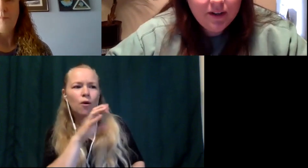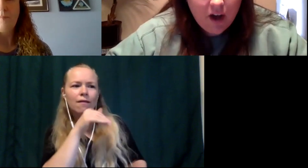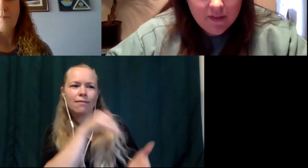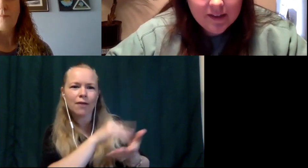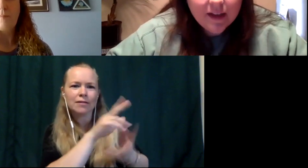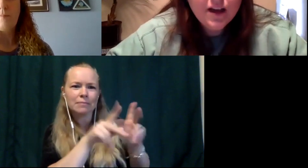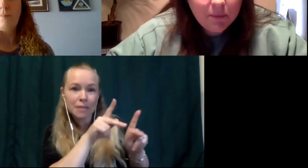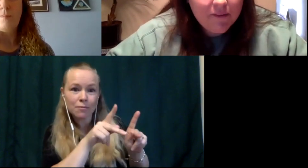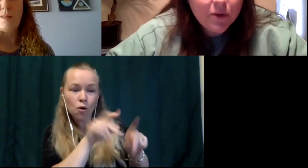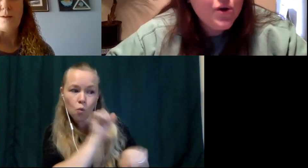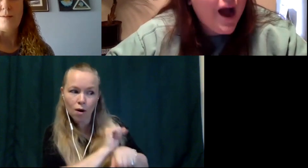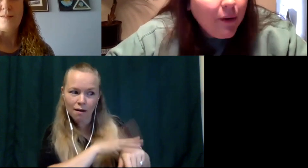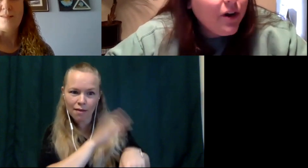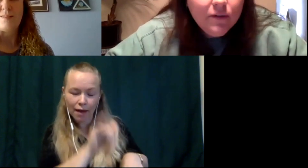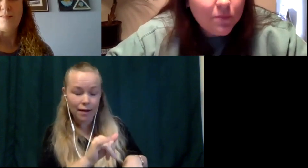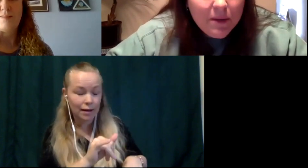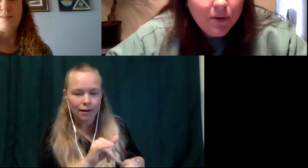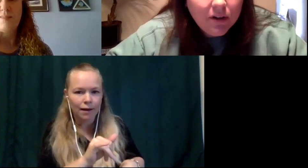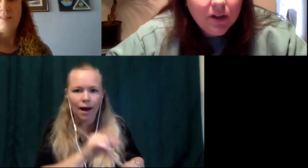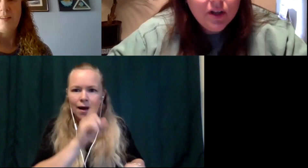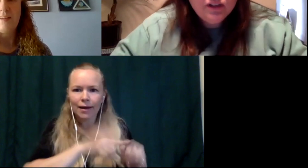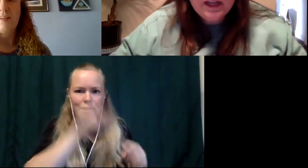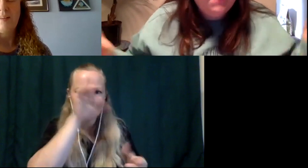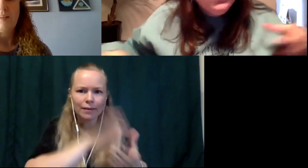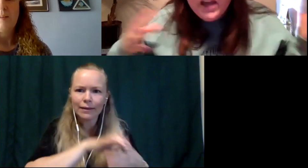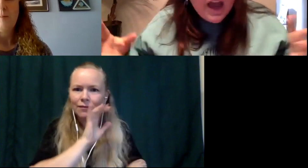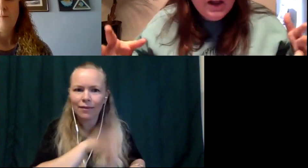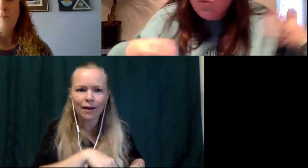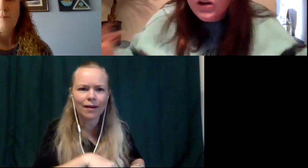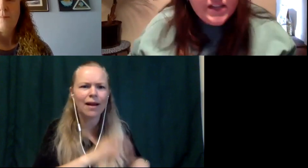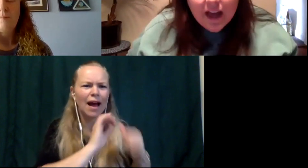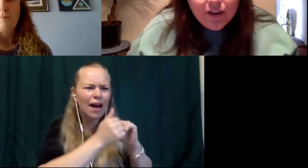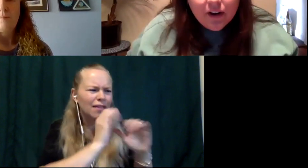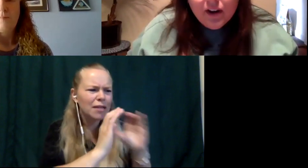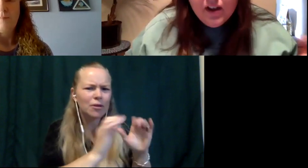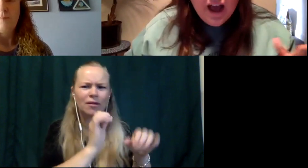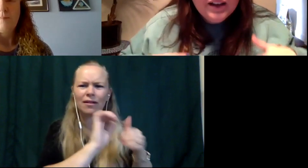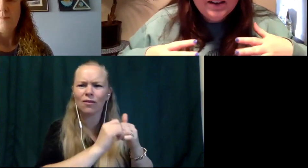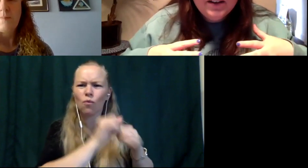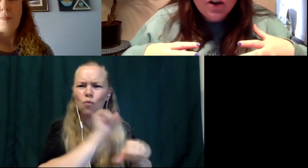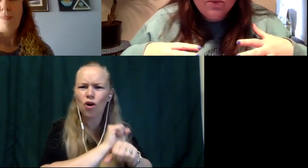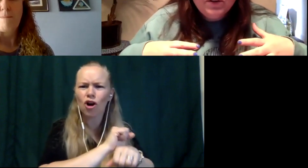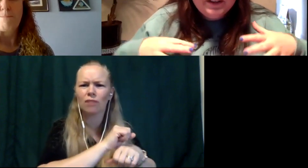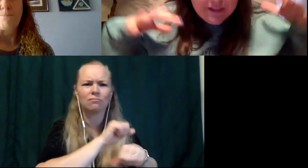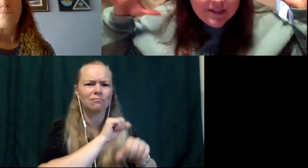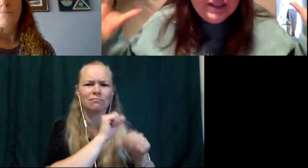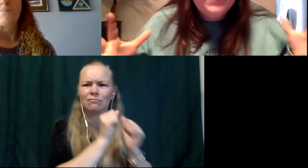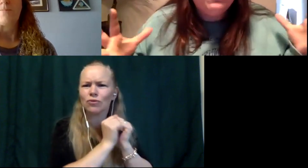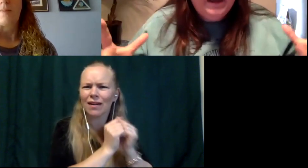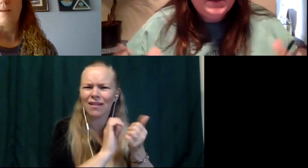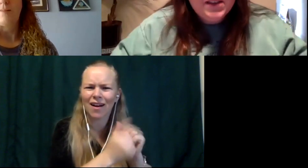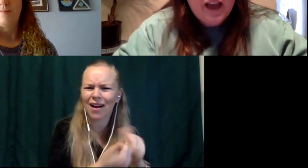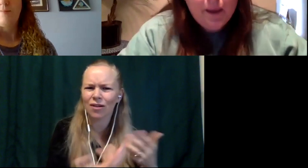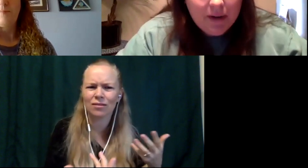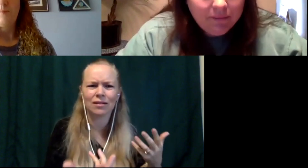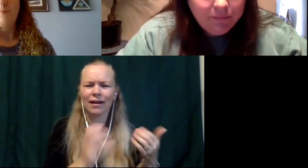worked on this. That's unbelievable. So how did all of those people like communicate and work together and, you know, together